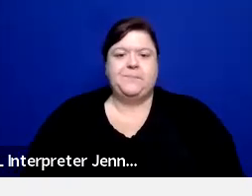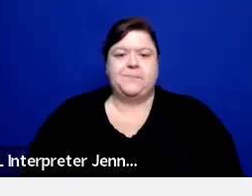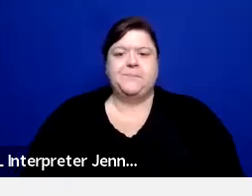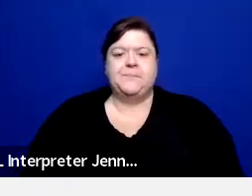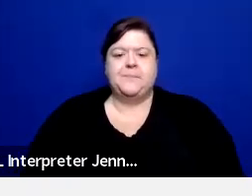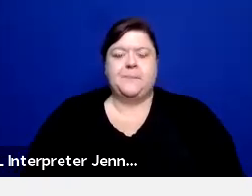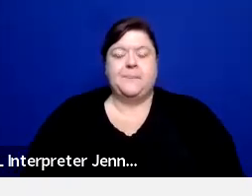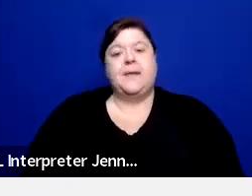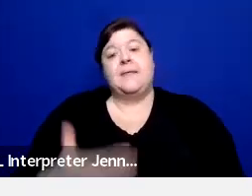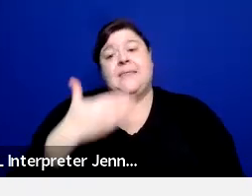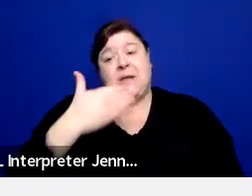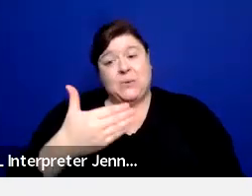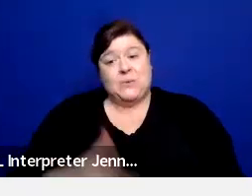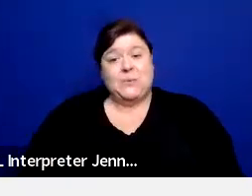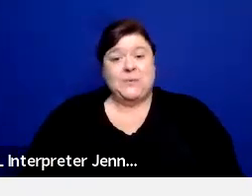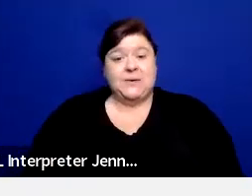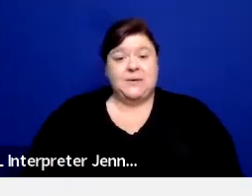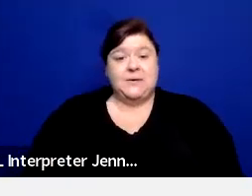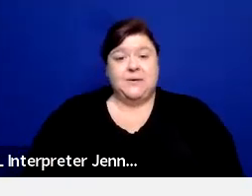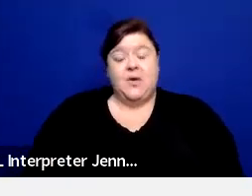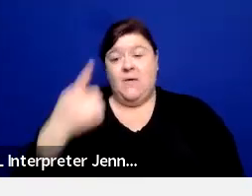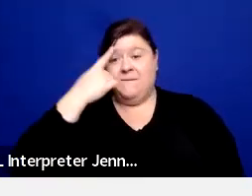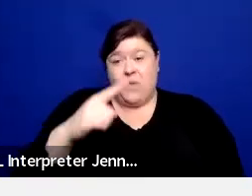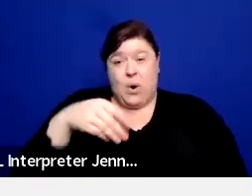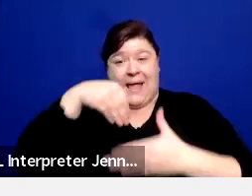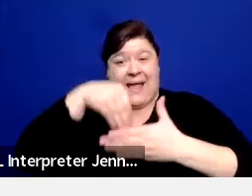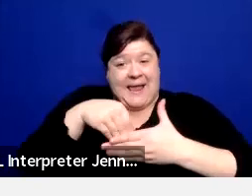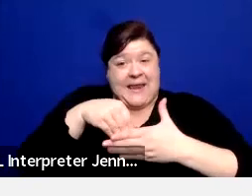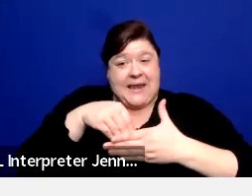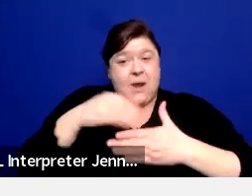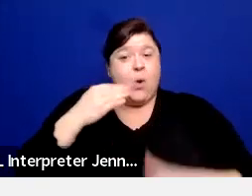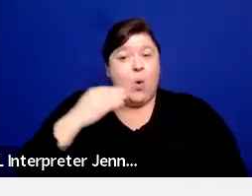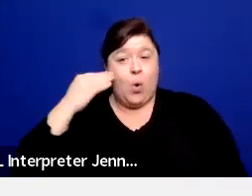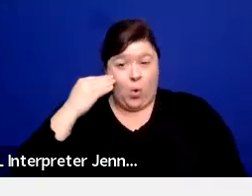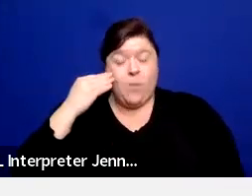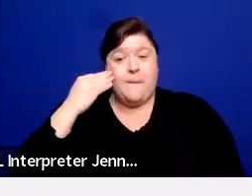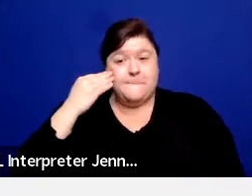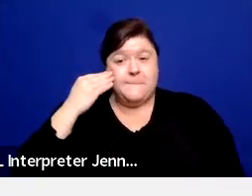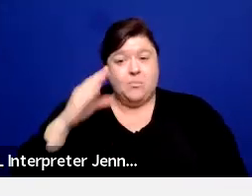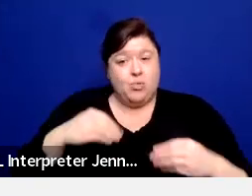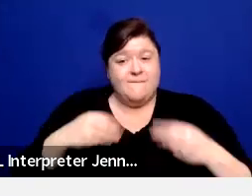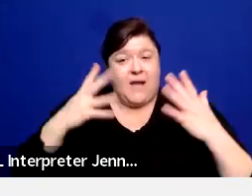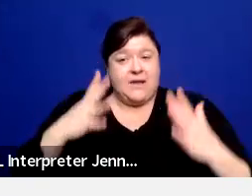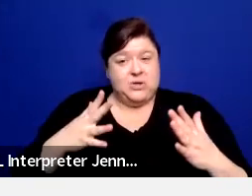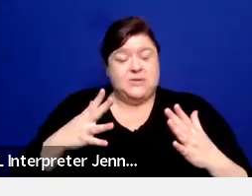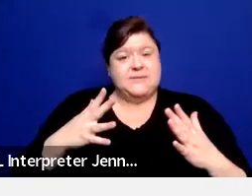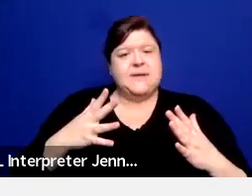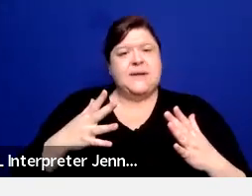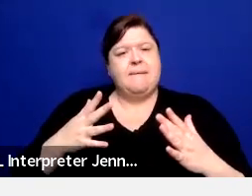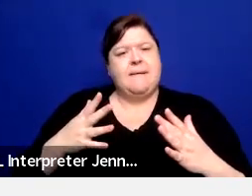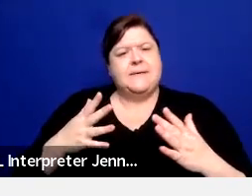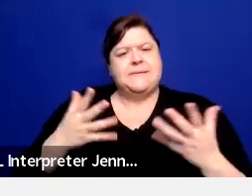Thank you. So for in-home providers, does it matter what type of test